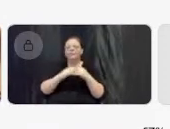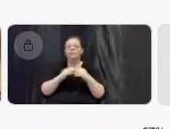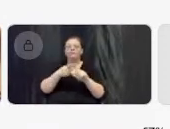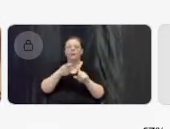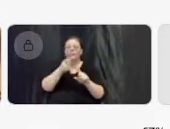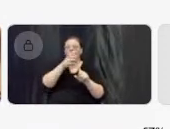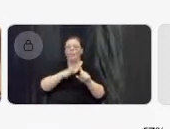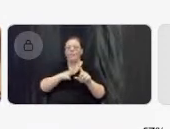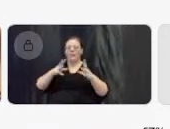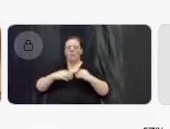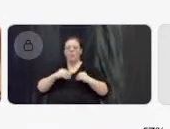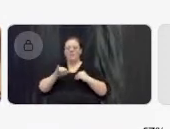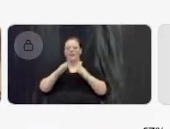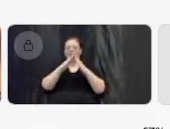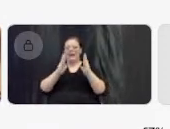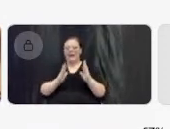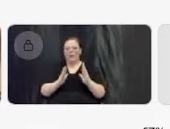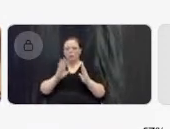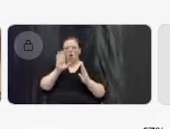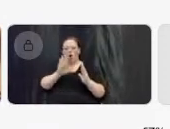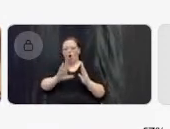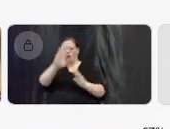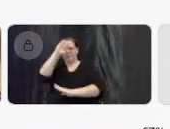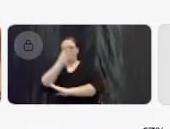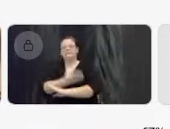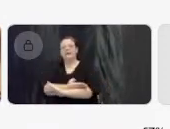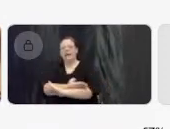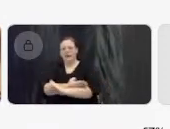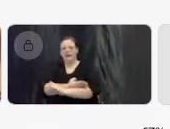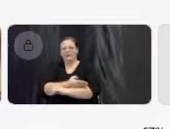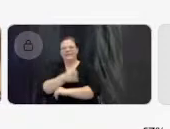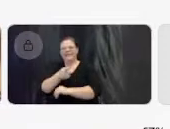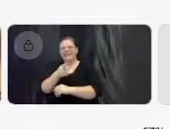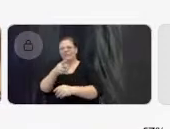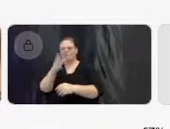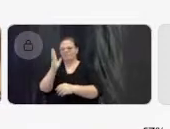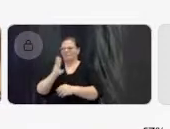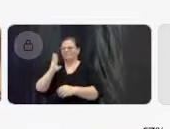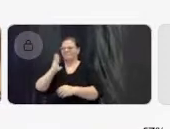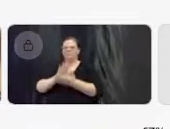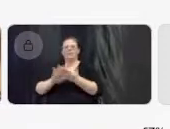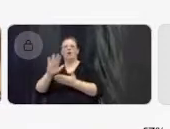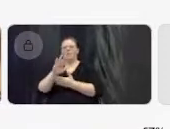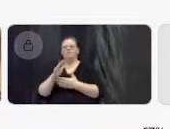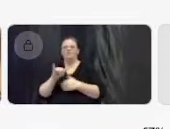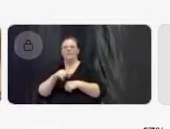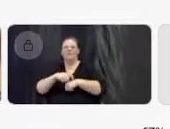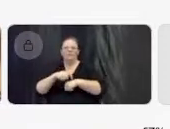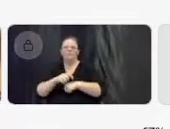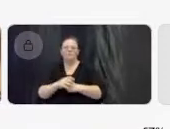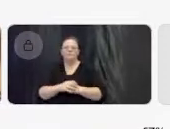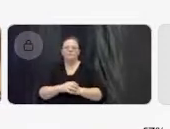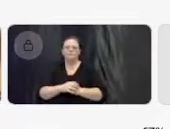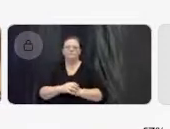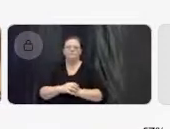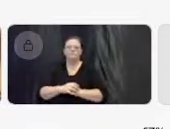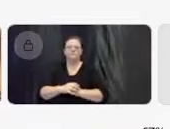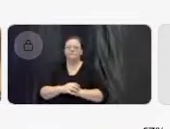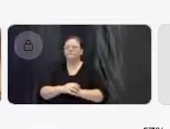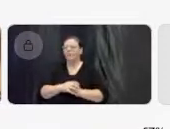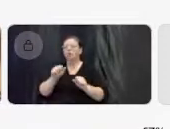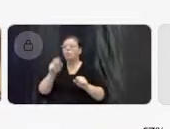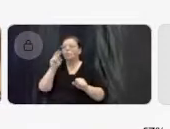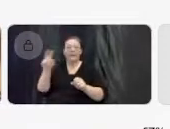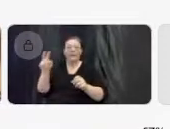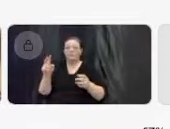woman who owned that house. It was built by her son, and he was in college at the time. So you can all look